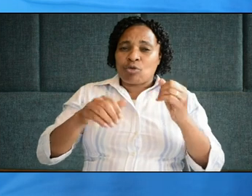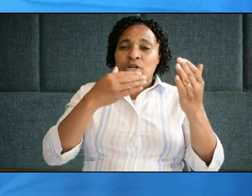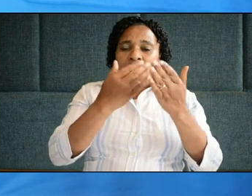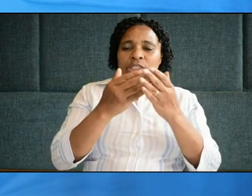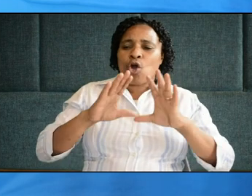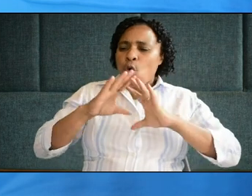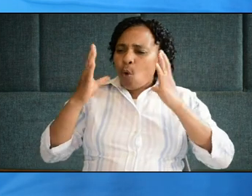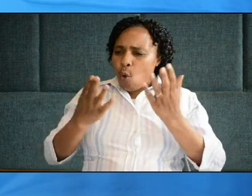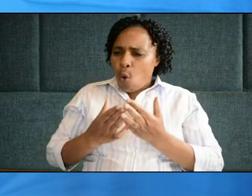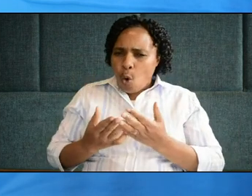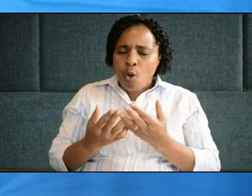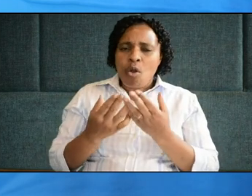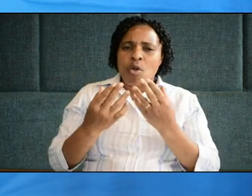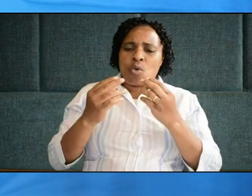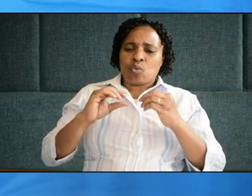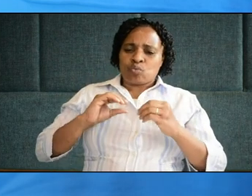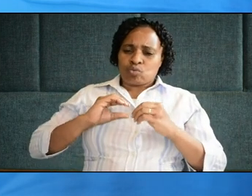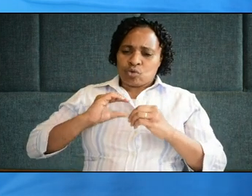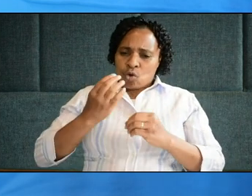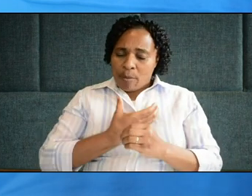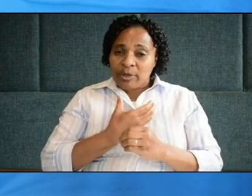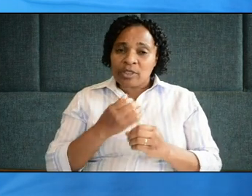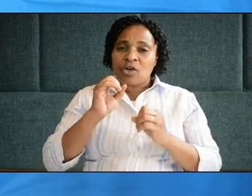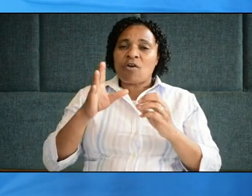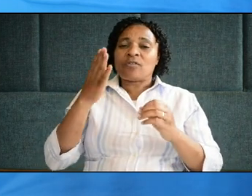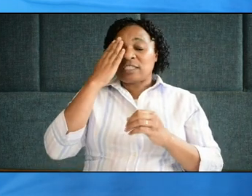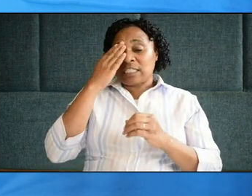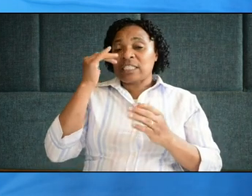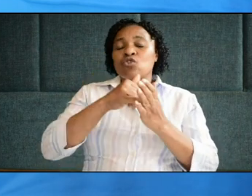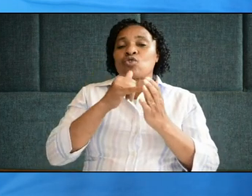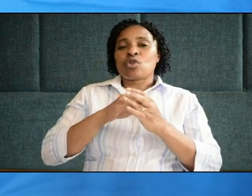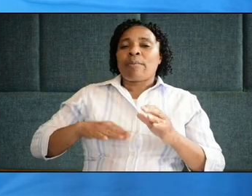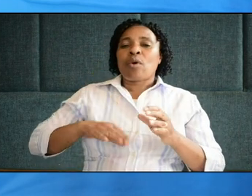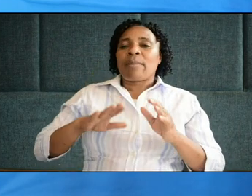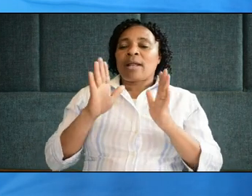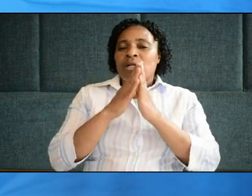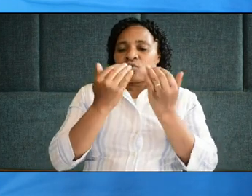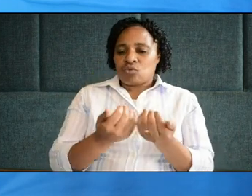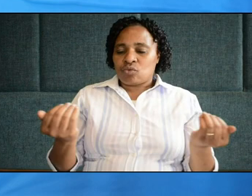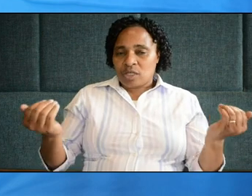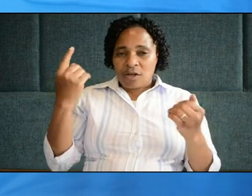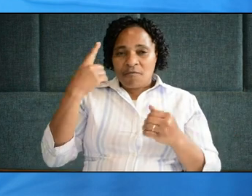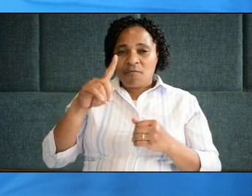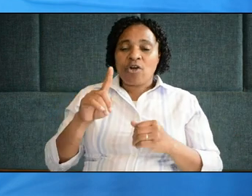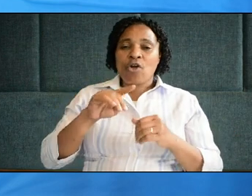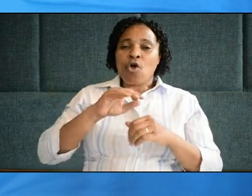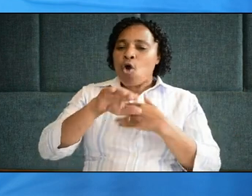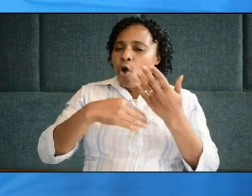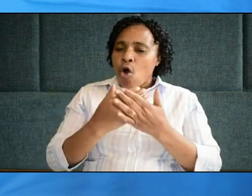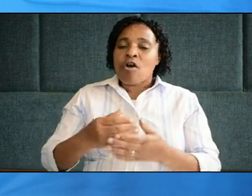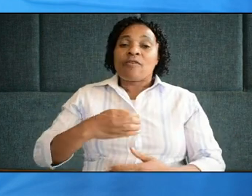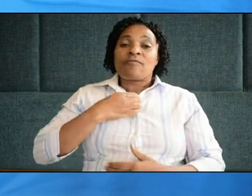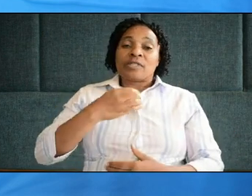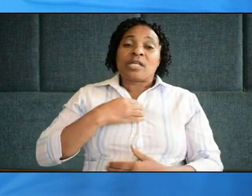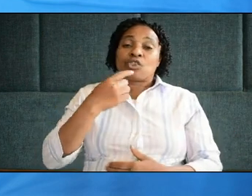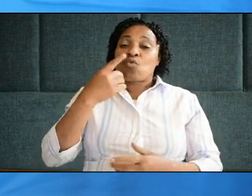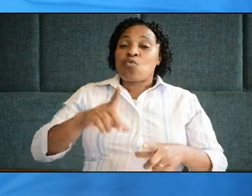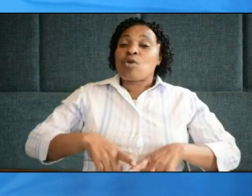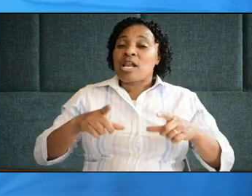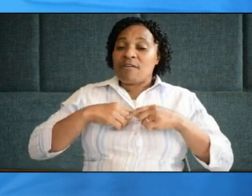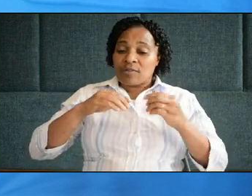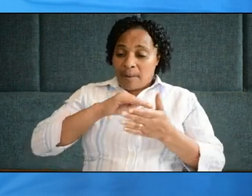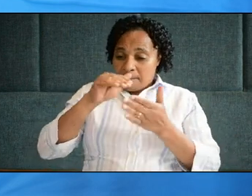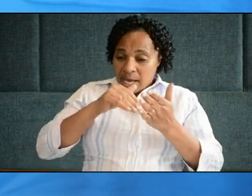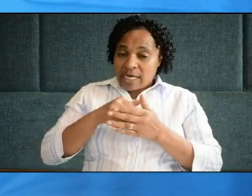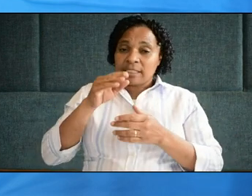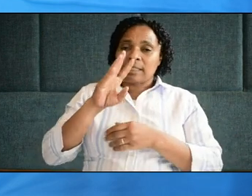whole assembly of Israel, including the women and children, and for the foreigners who lived among